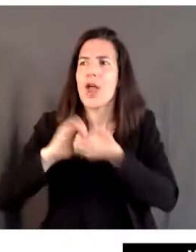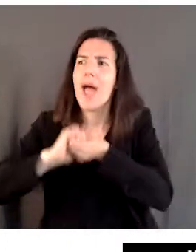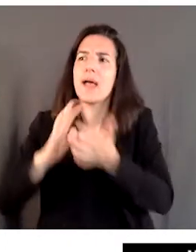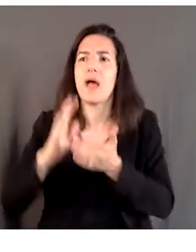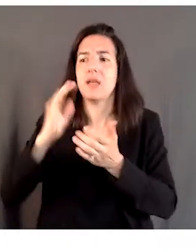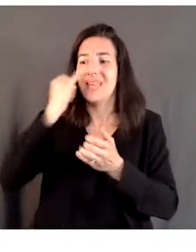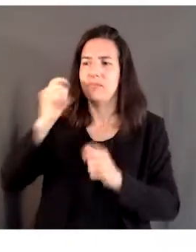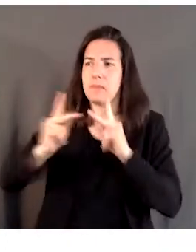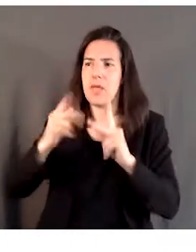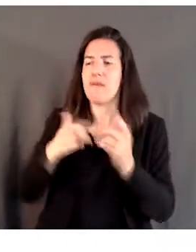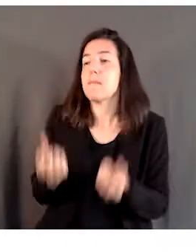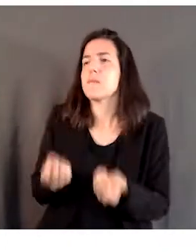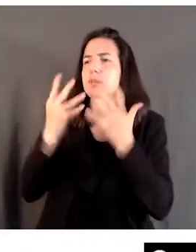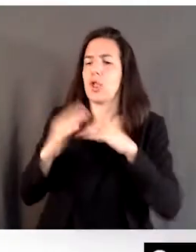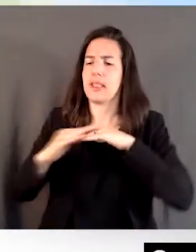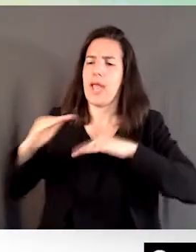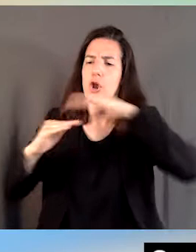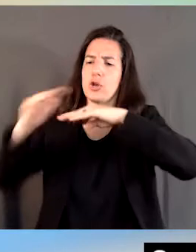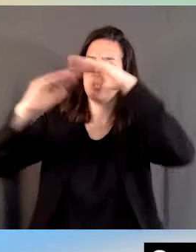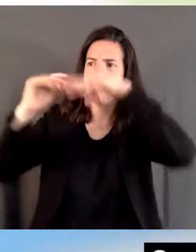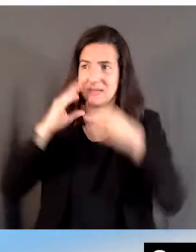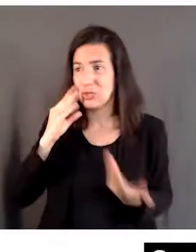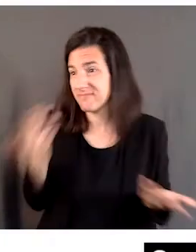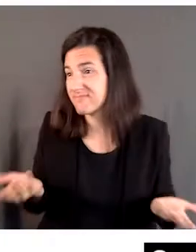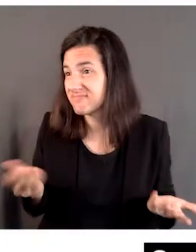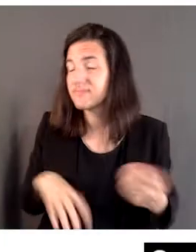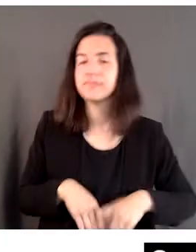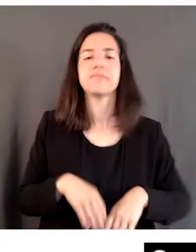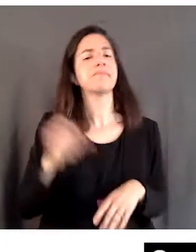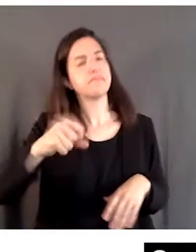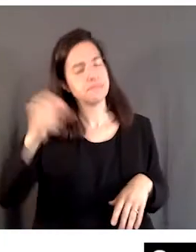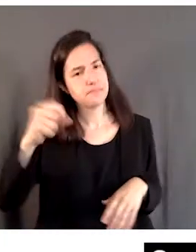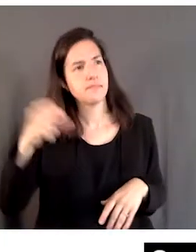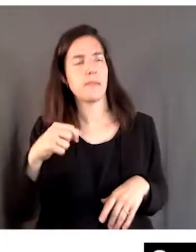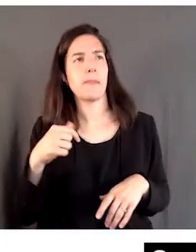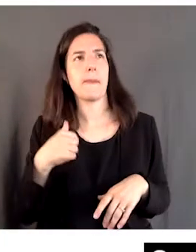multiple layers going on. So I think that,